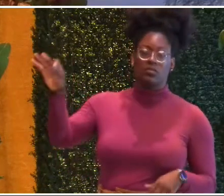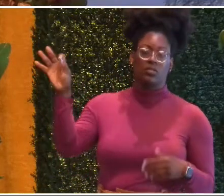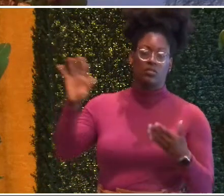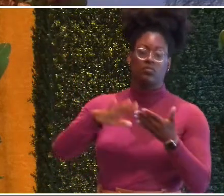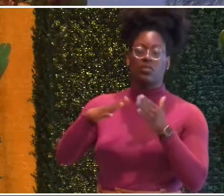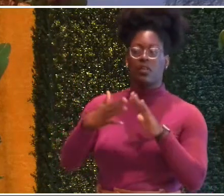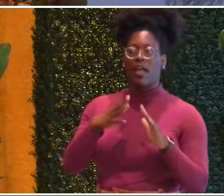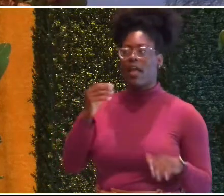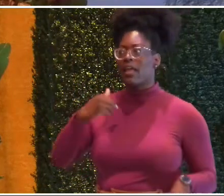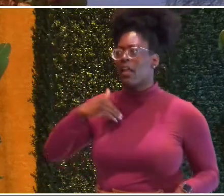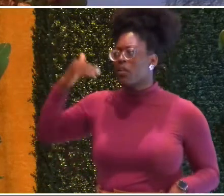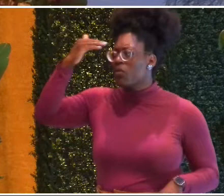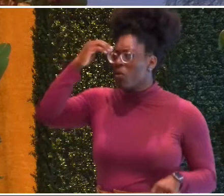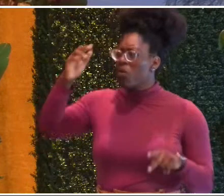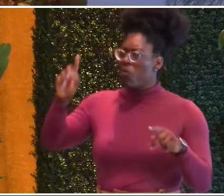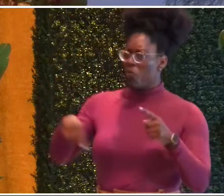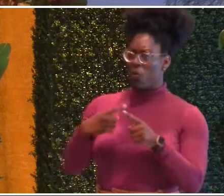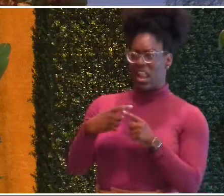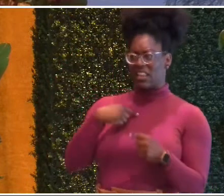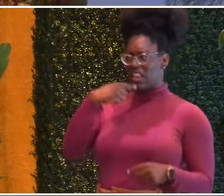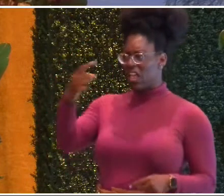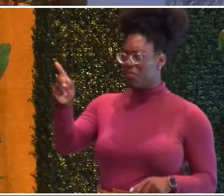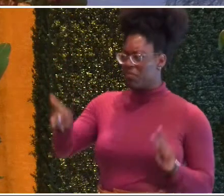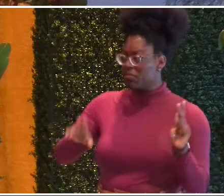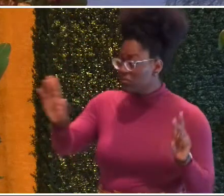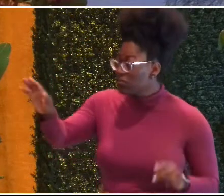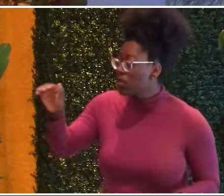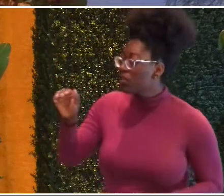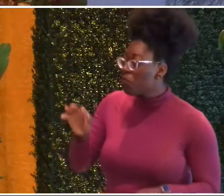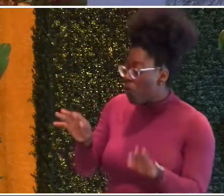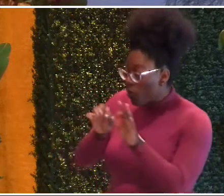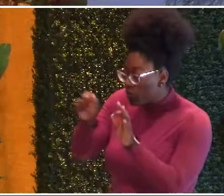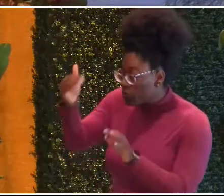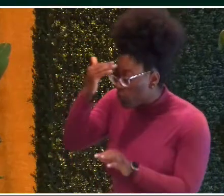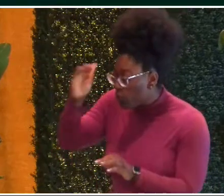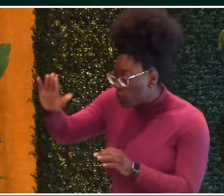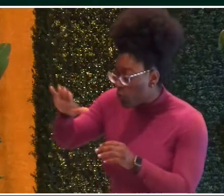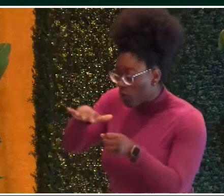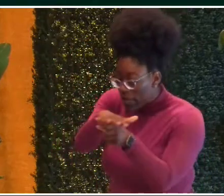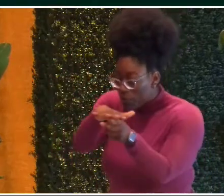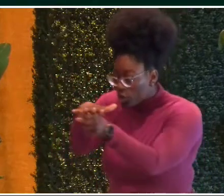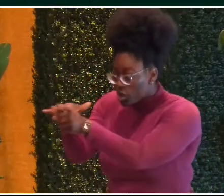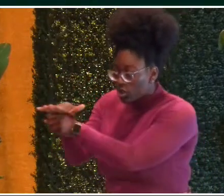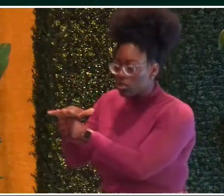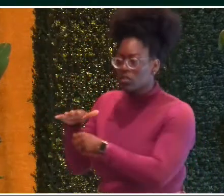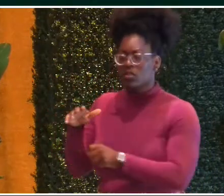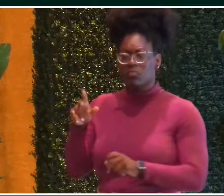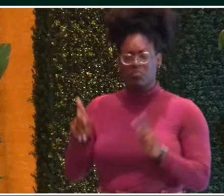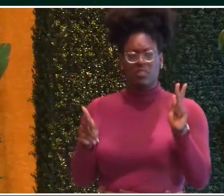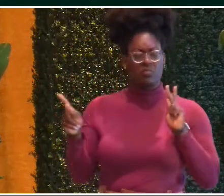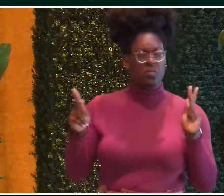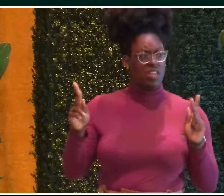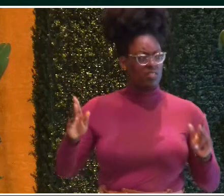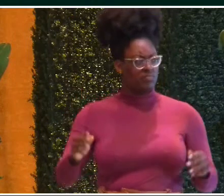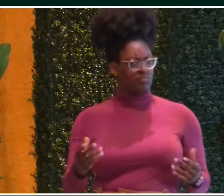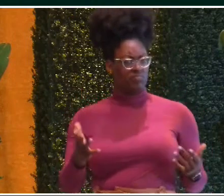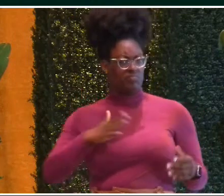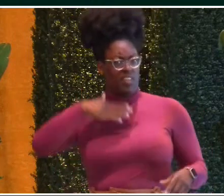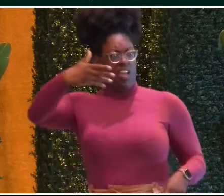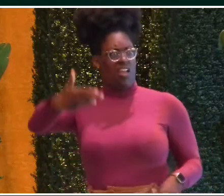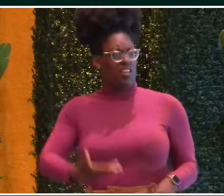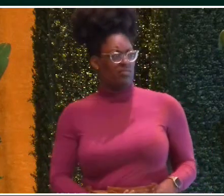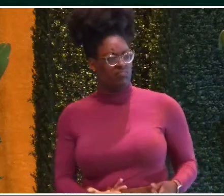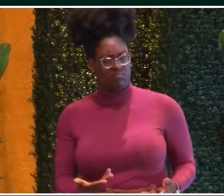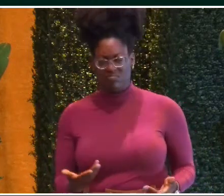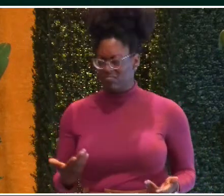neighbors. People get really pissed off about that. Trust, people have come up after me on stupid social media for years on that point, but you